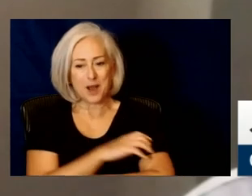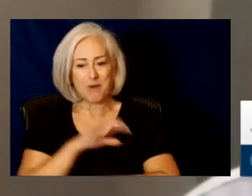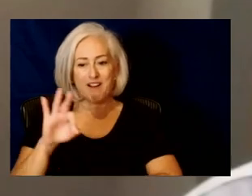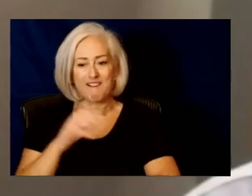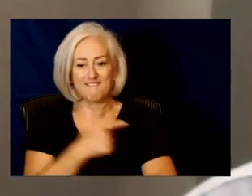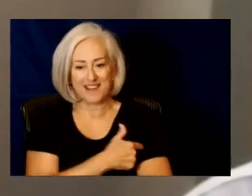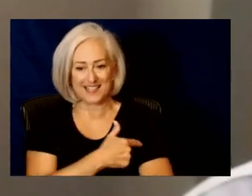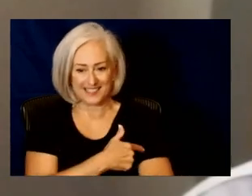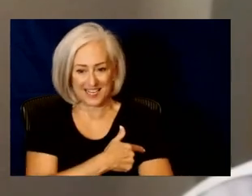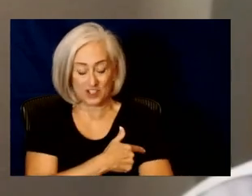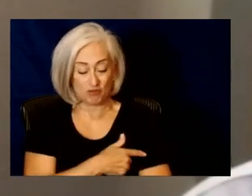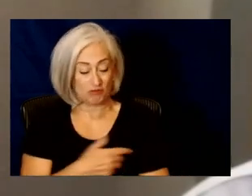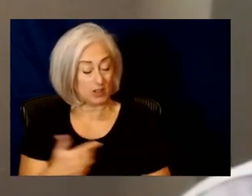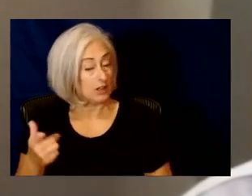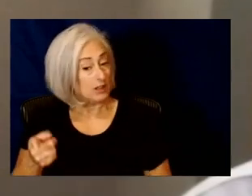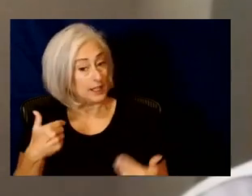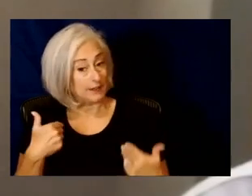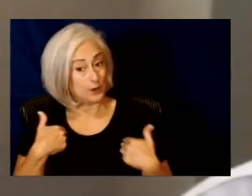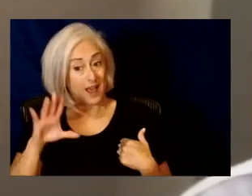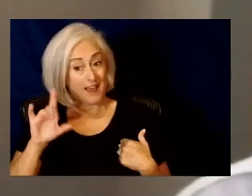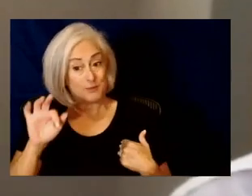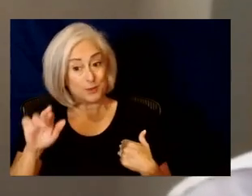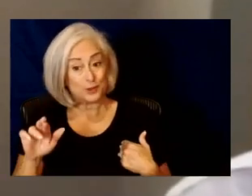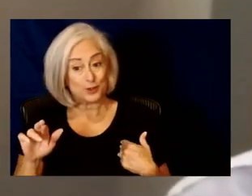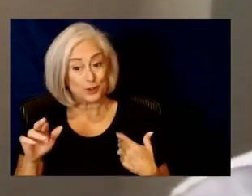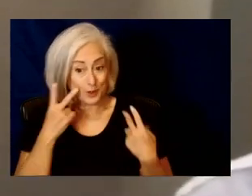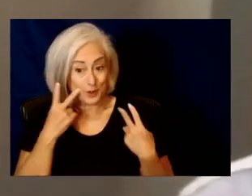and the fact that I'm doing okay